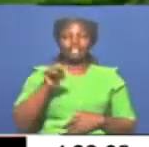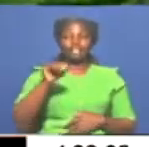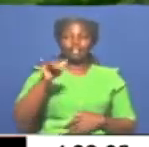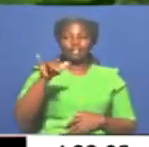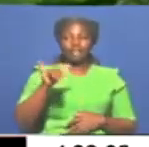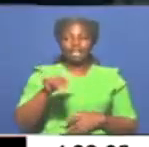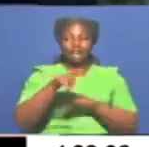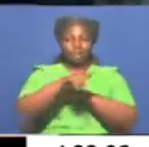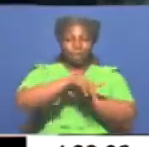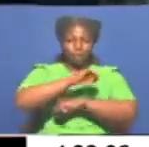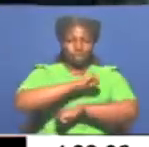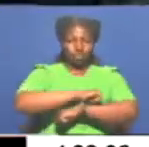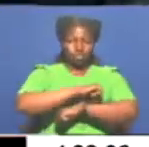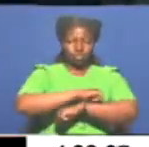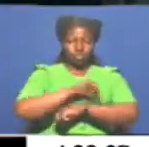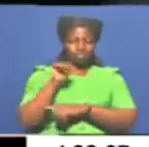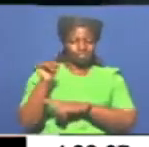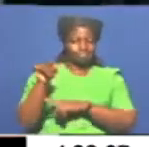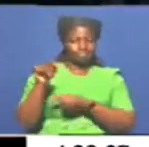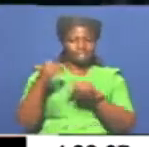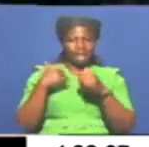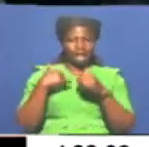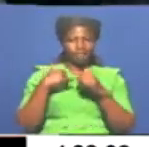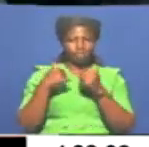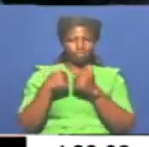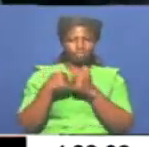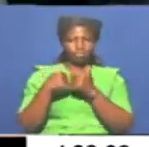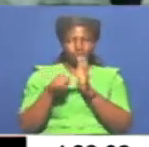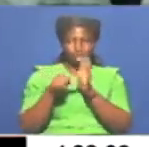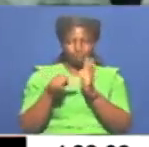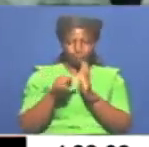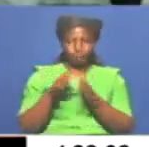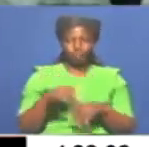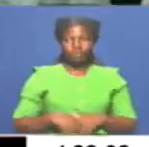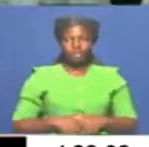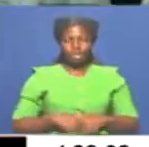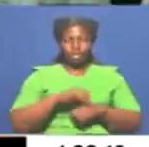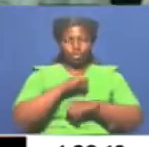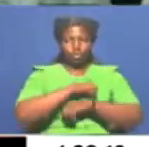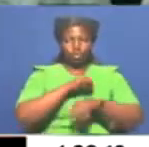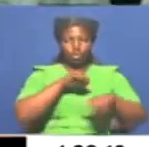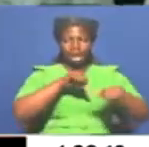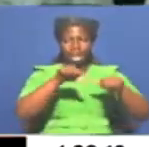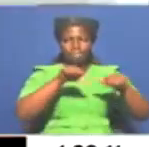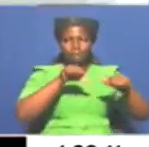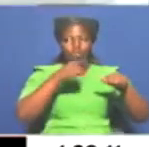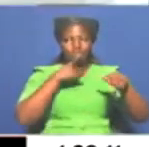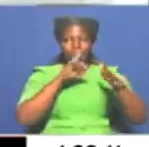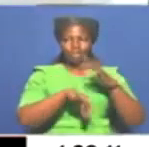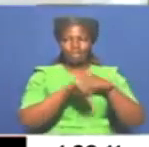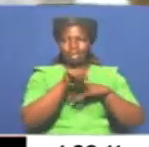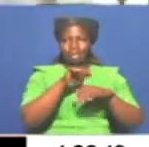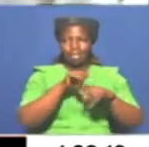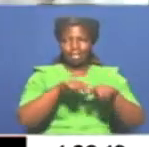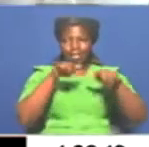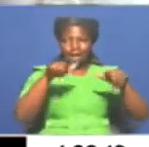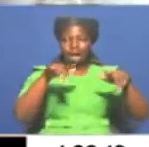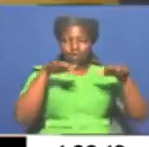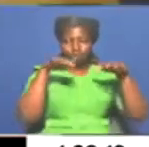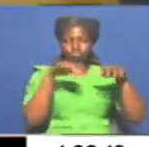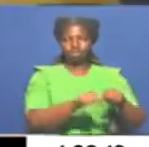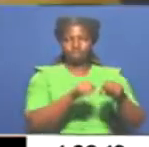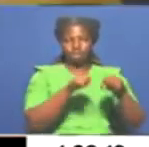center of controversy, with the school's administration claiming that it was grabbed almost 20 years